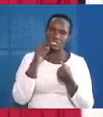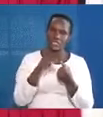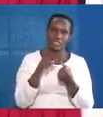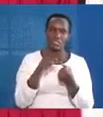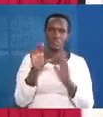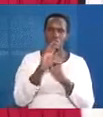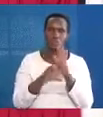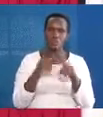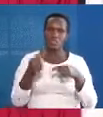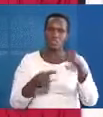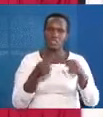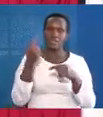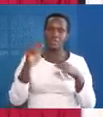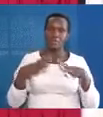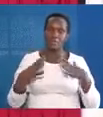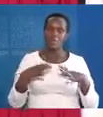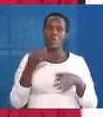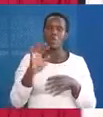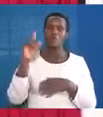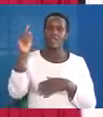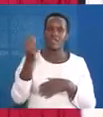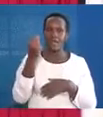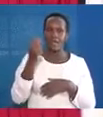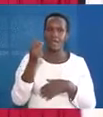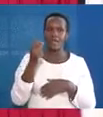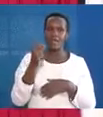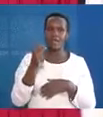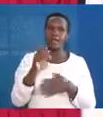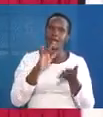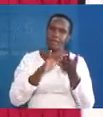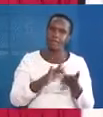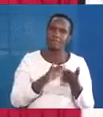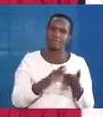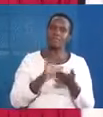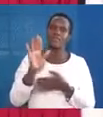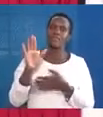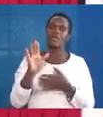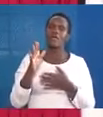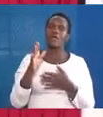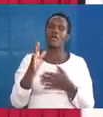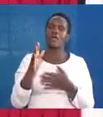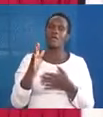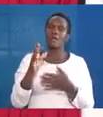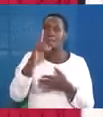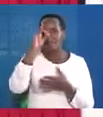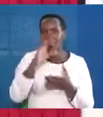Kenya reaffirm their conviction in the words of the preamble of our